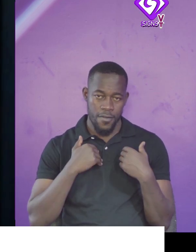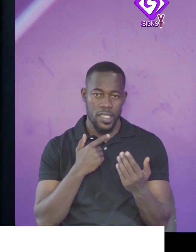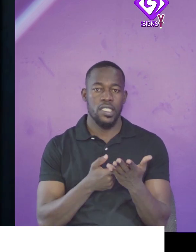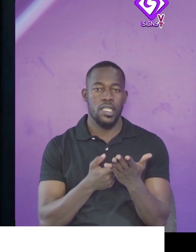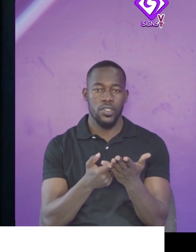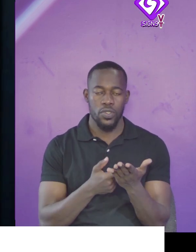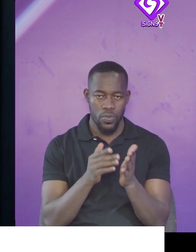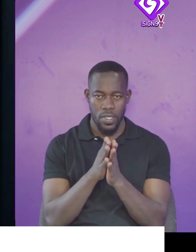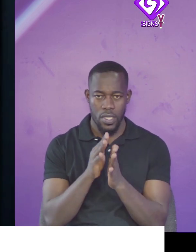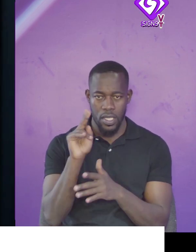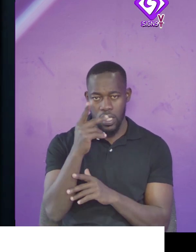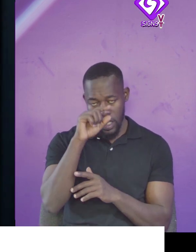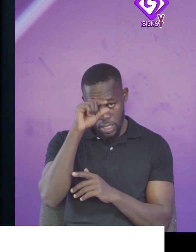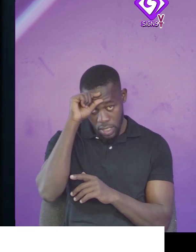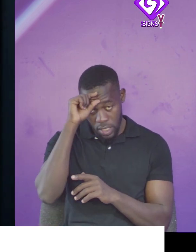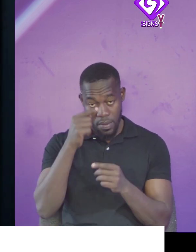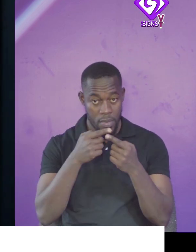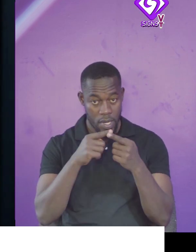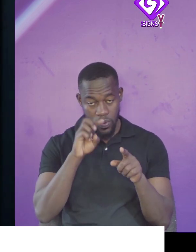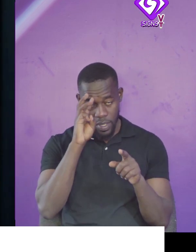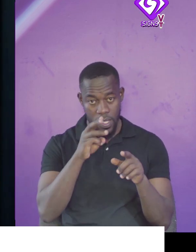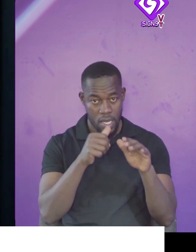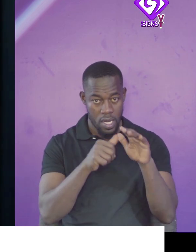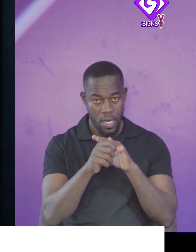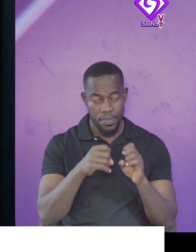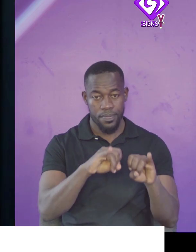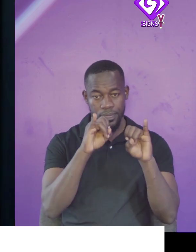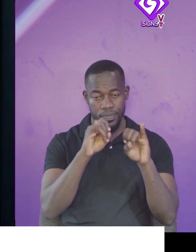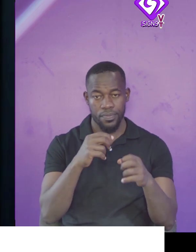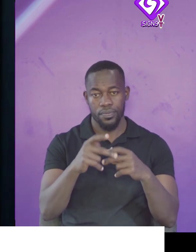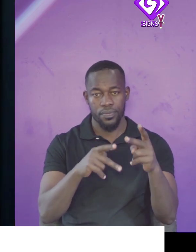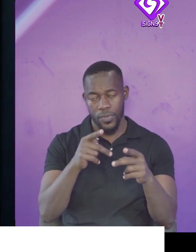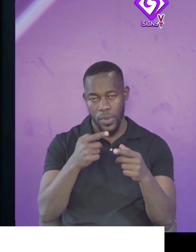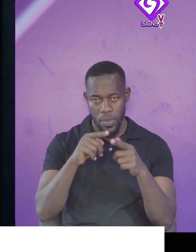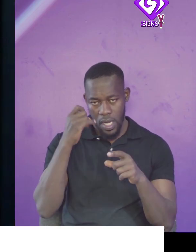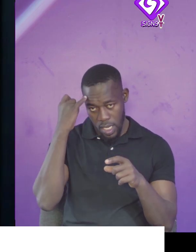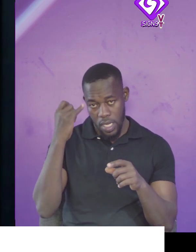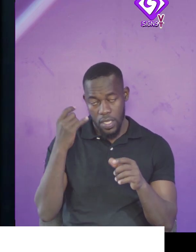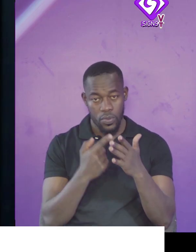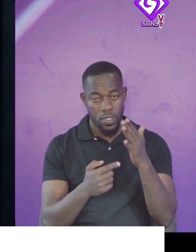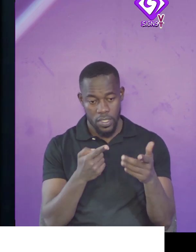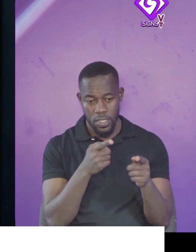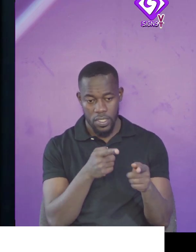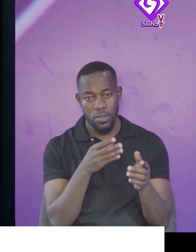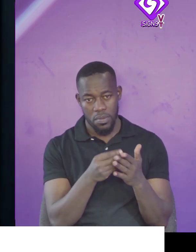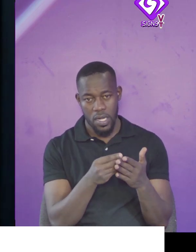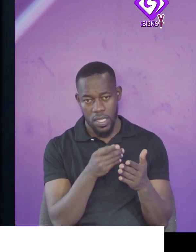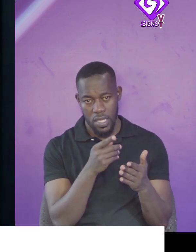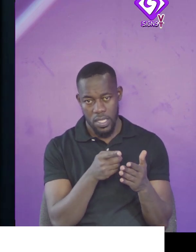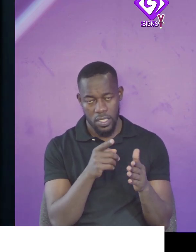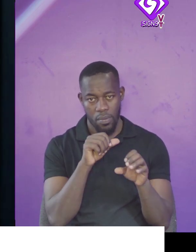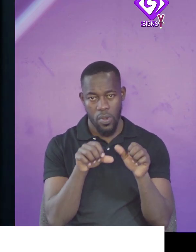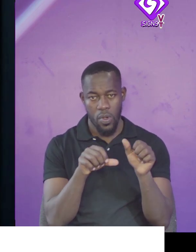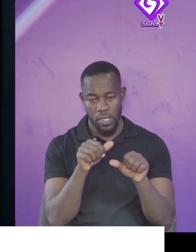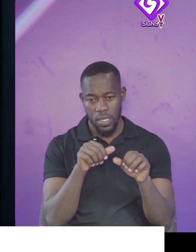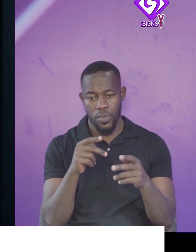but this is going to be part of the implementation phase. But the idea is that the investment that we're making is in things like commodities, purchasing